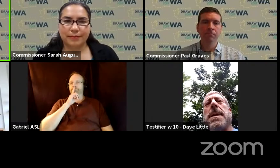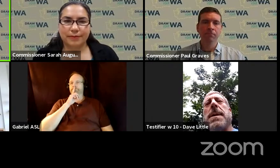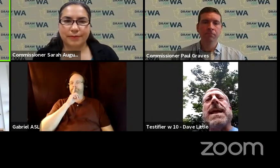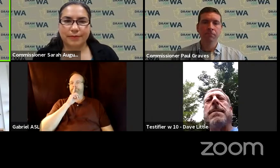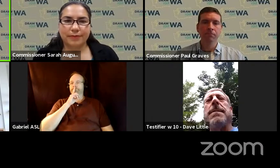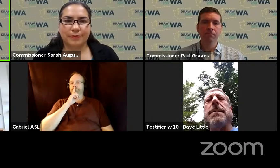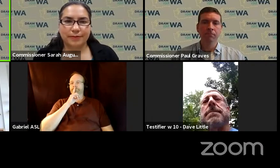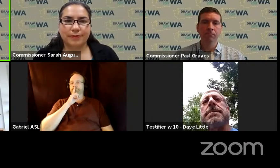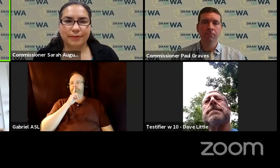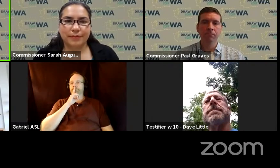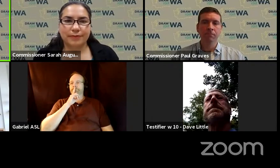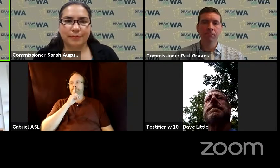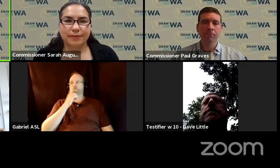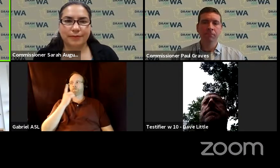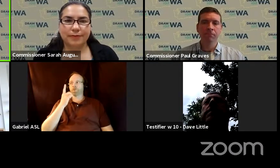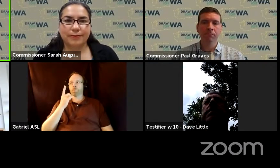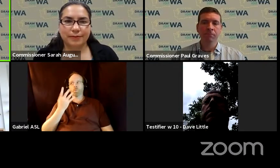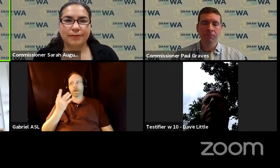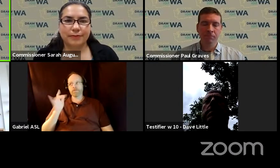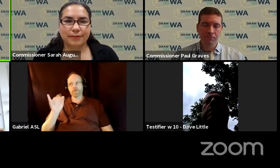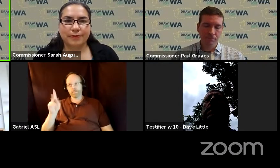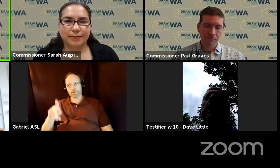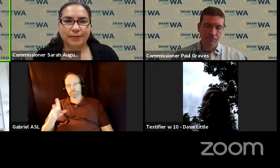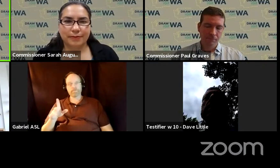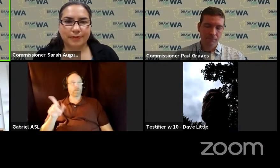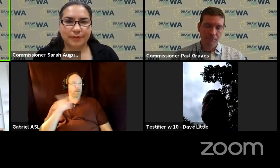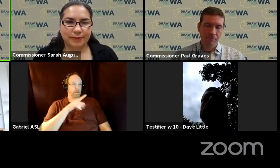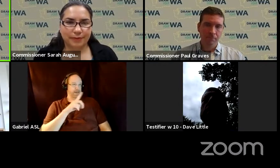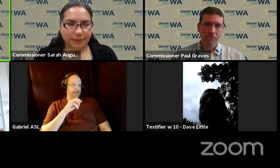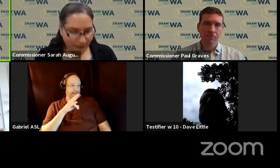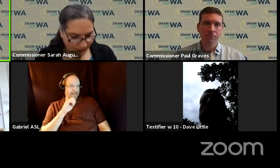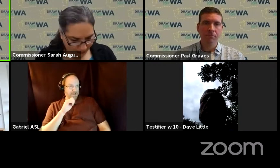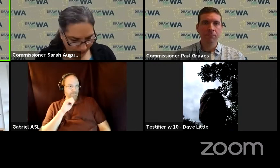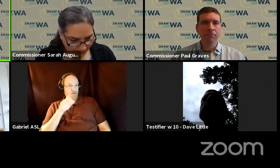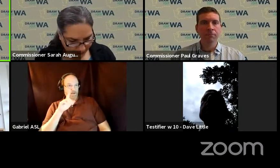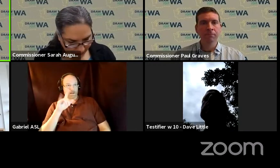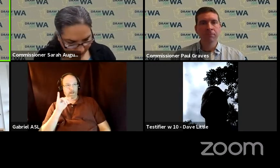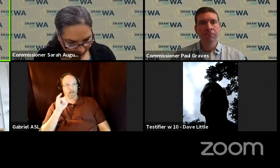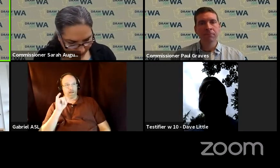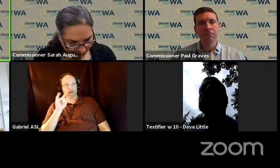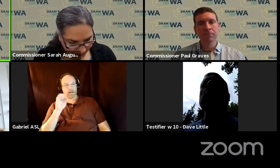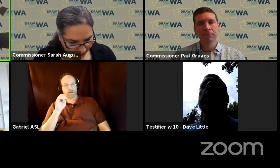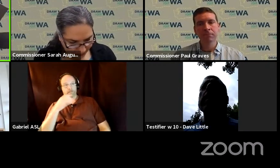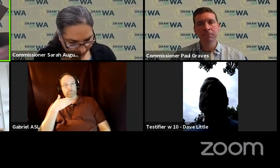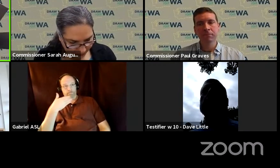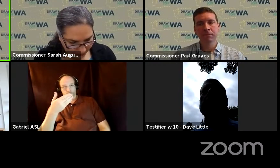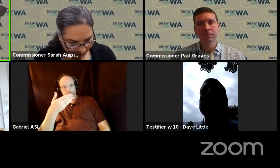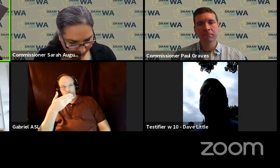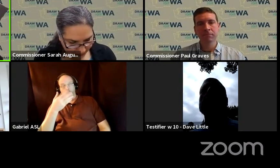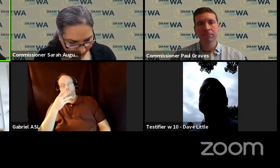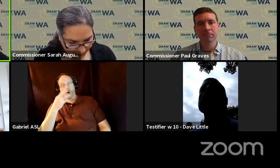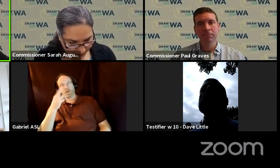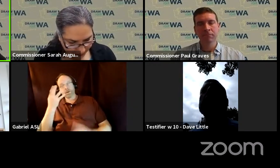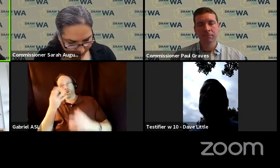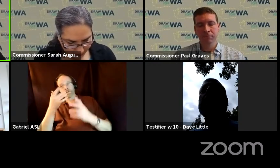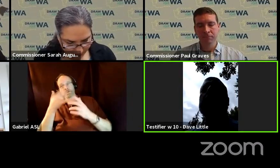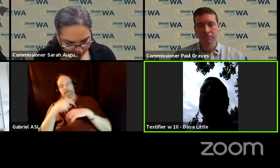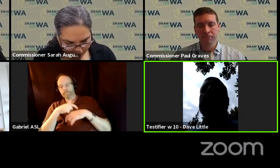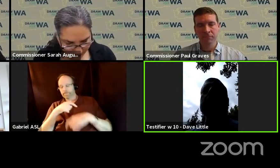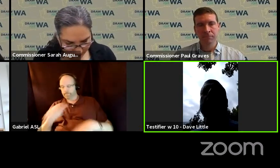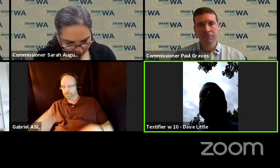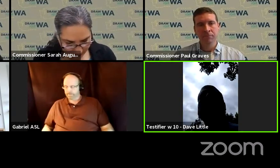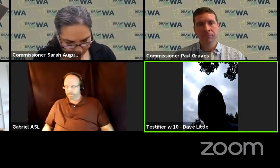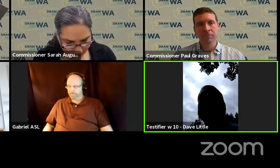And as we're waiting for them, they have not responded quite yet. Dave Little, if you want to please begin. Hopefully we're able to hear you this time.